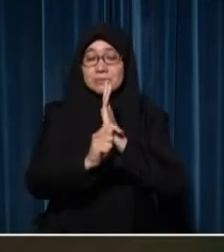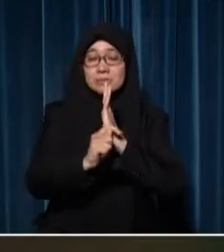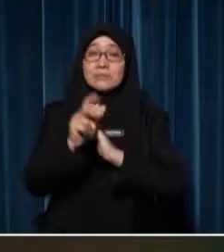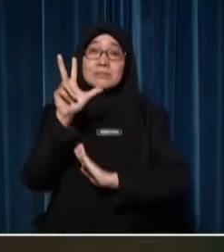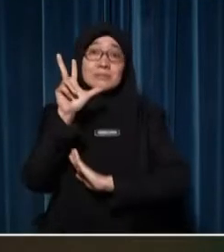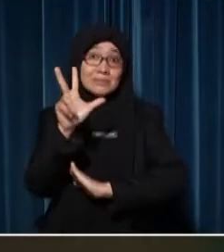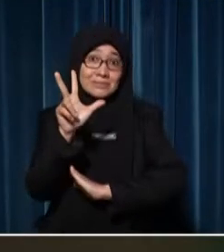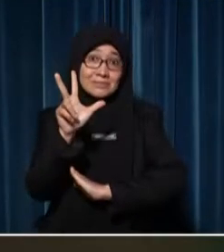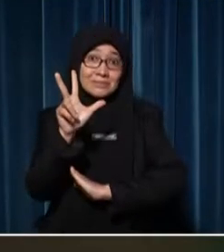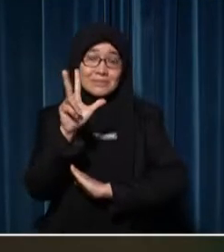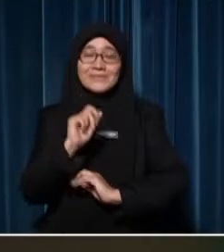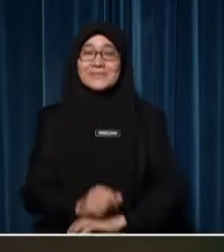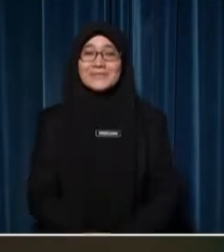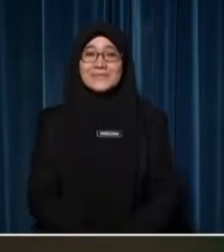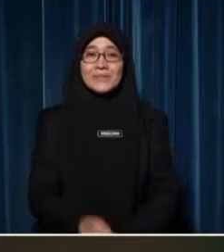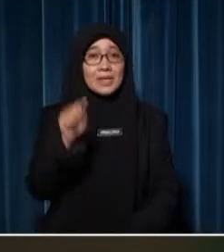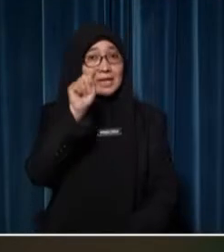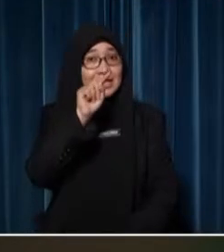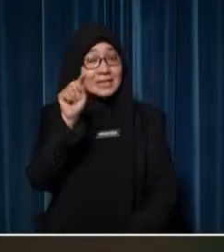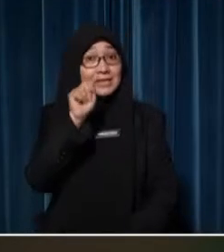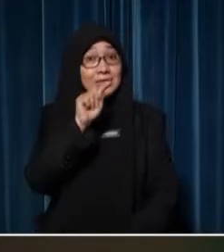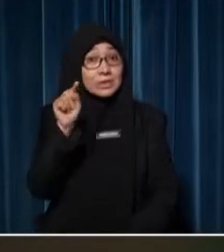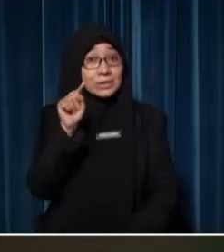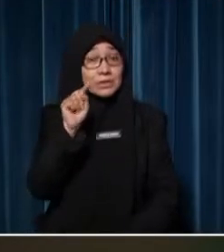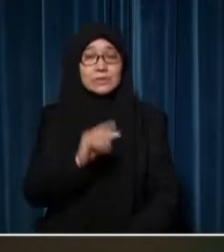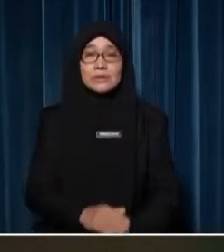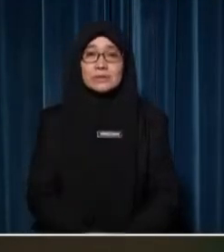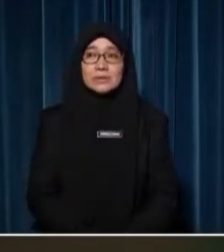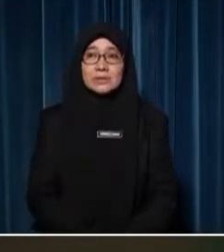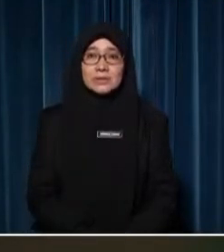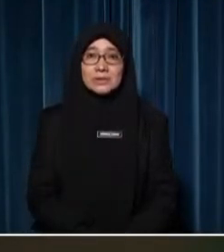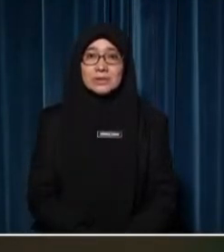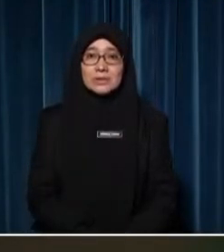3 is equal to